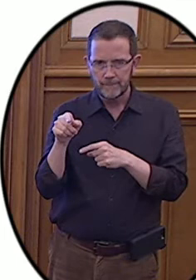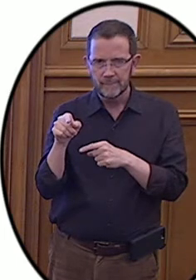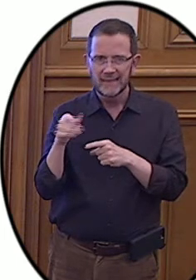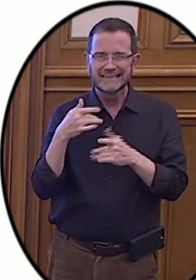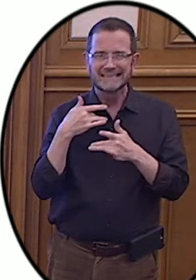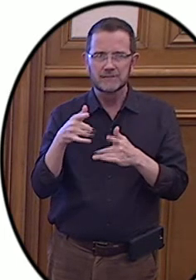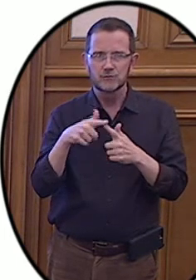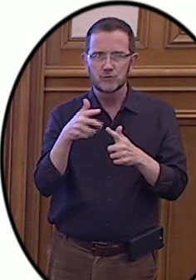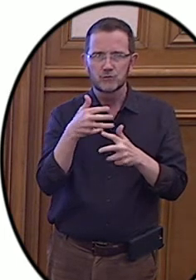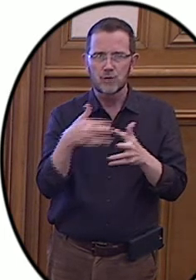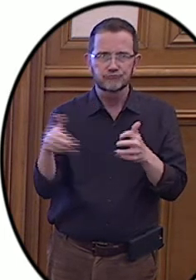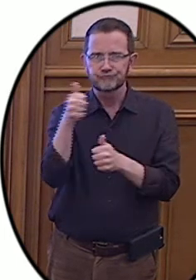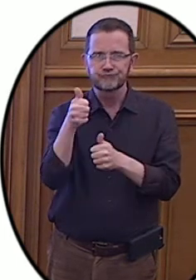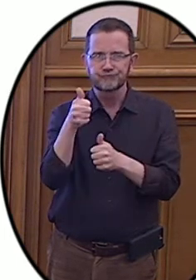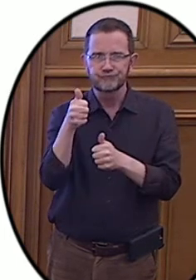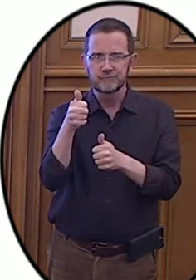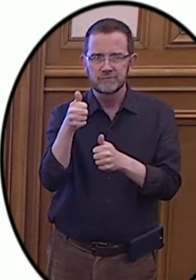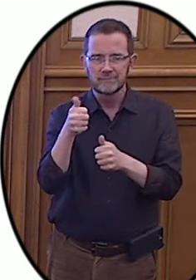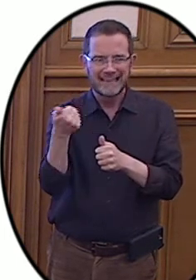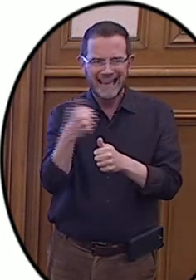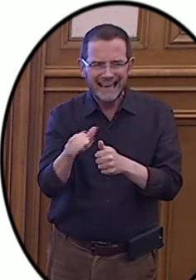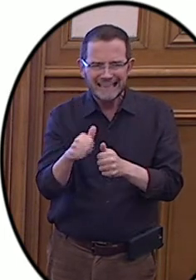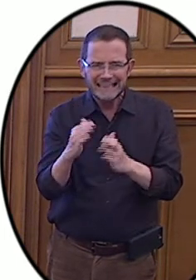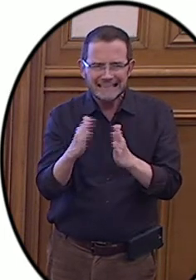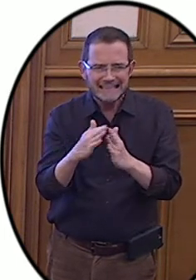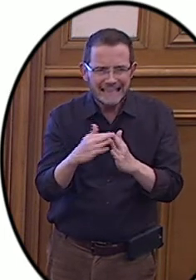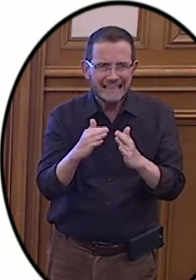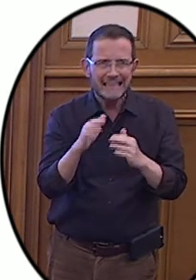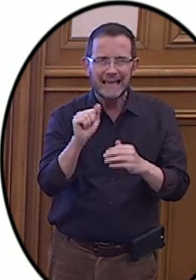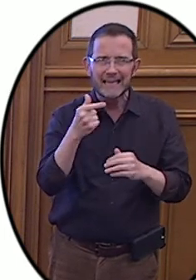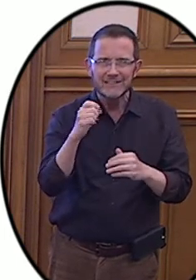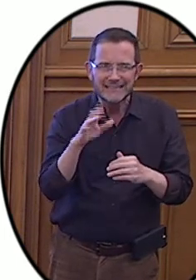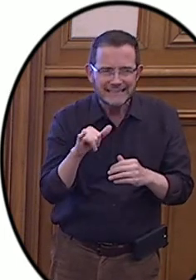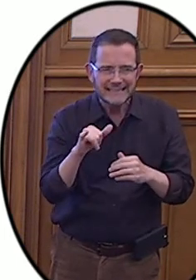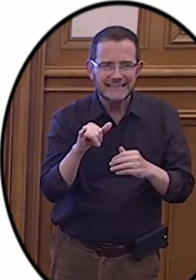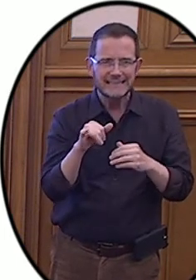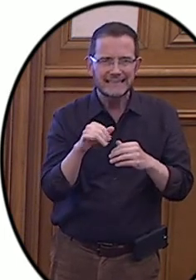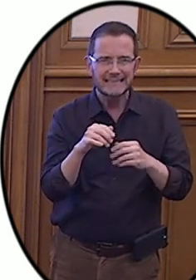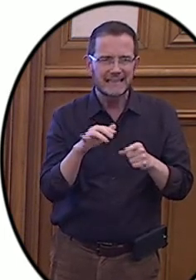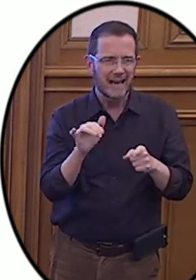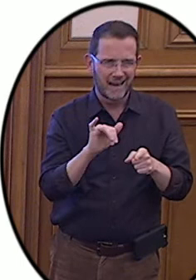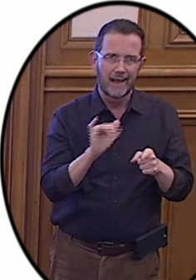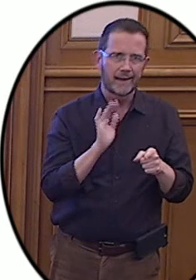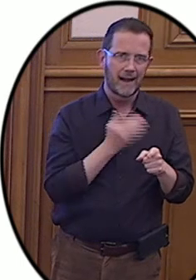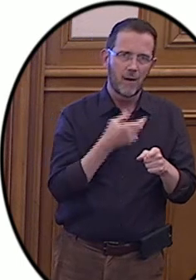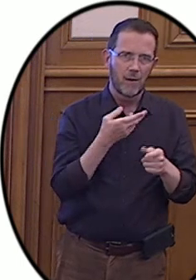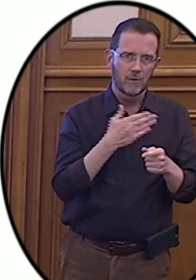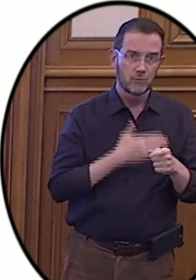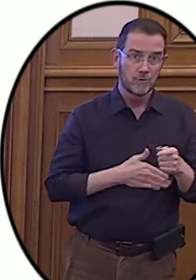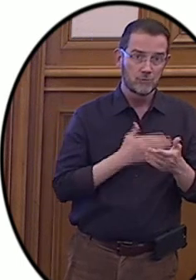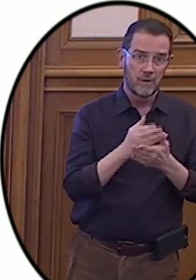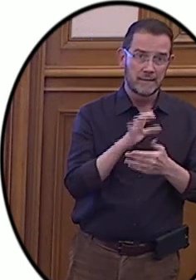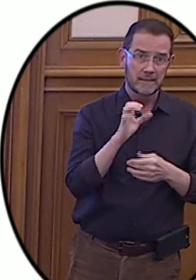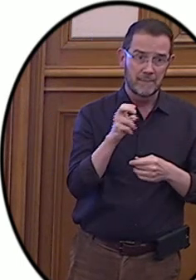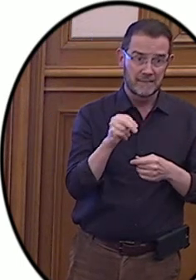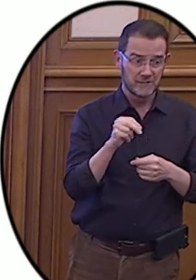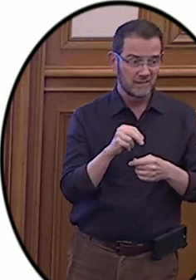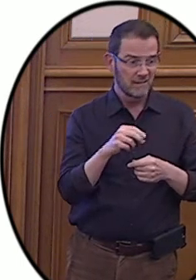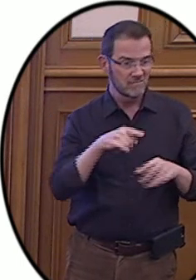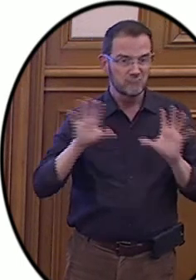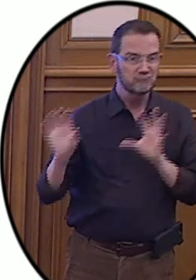that limits what an agency like the Human Rights Commission can do